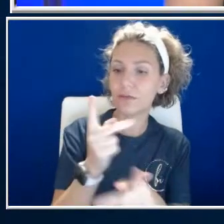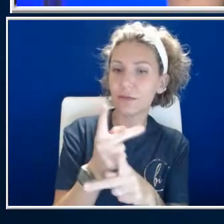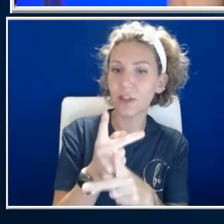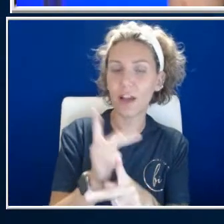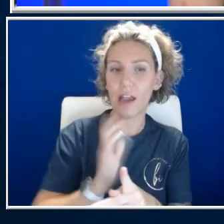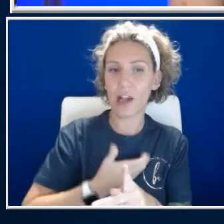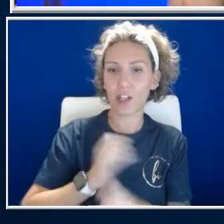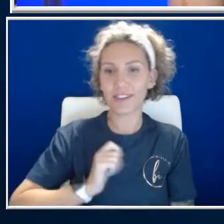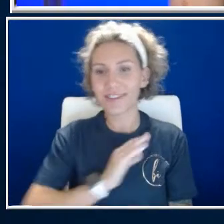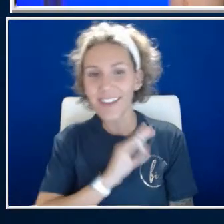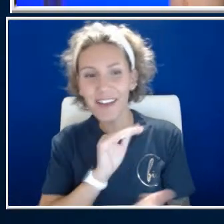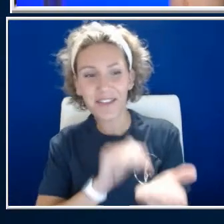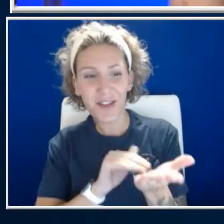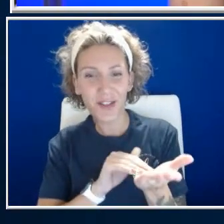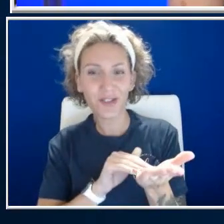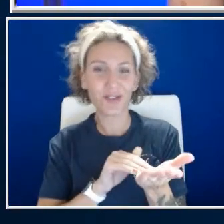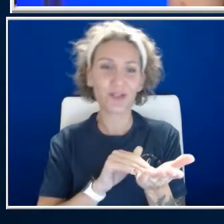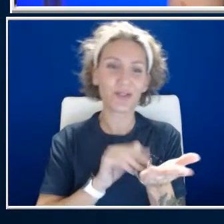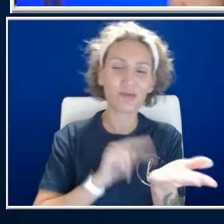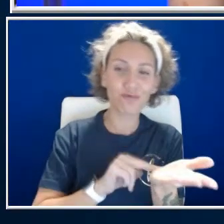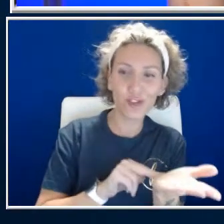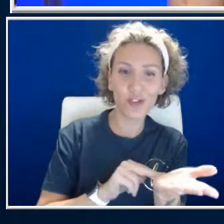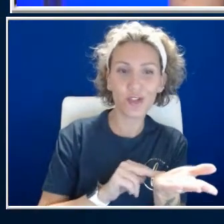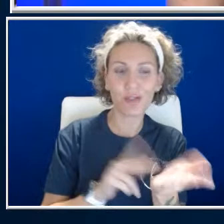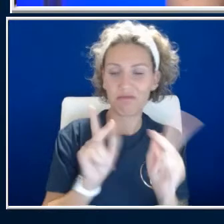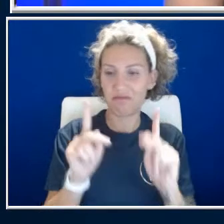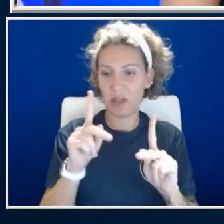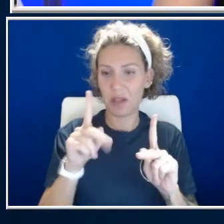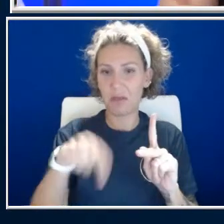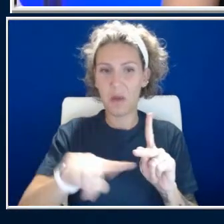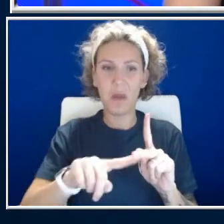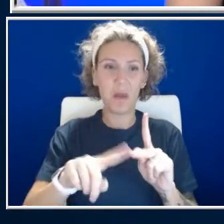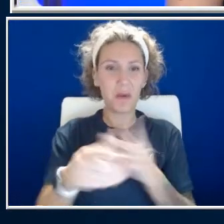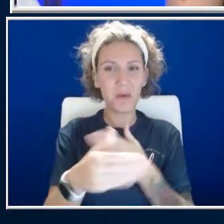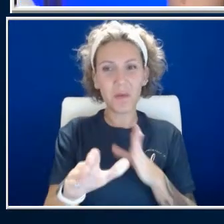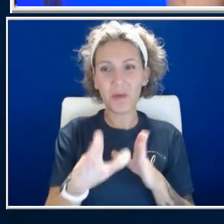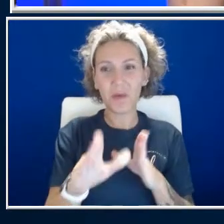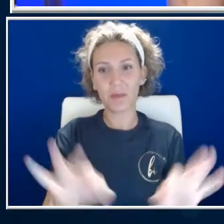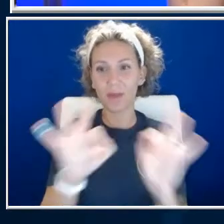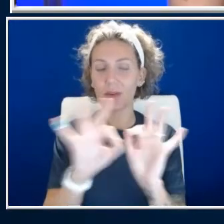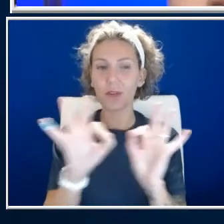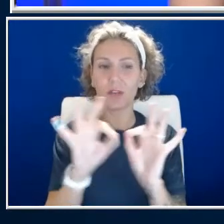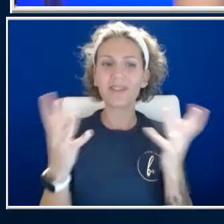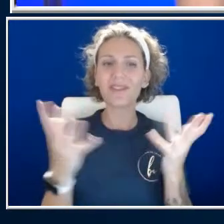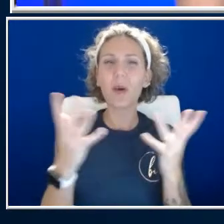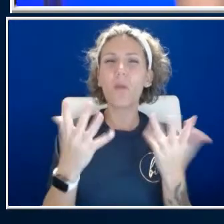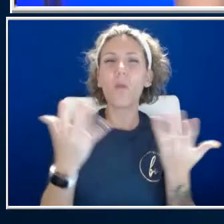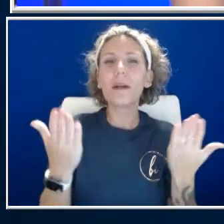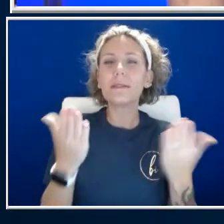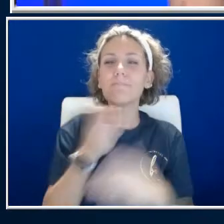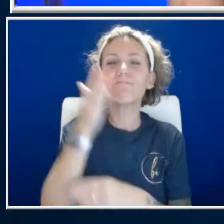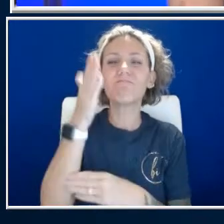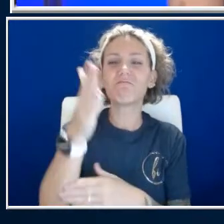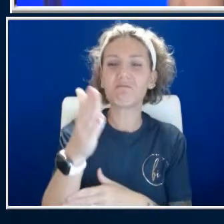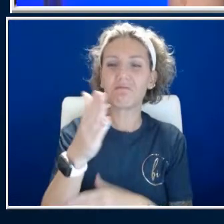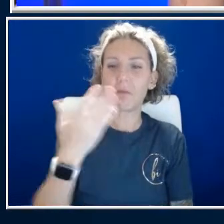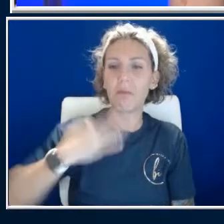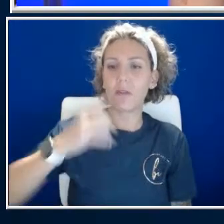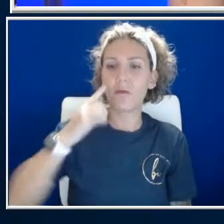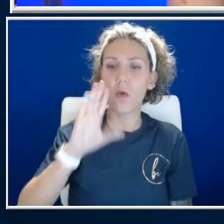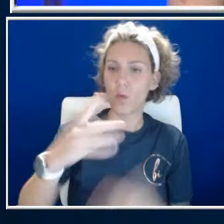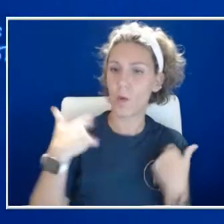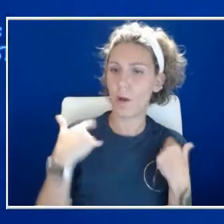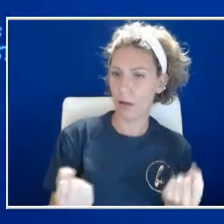our nurses, and folks in those rooms, very, very important. So what do you think that long-term benefit to your health will be? Well, there's